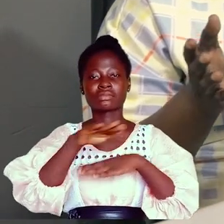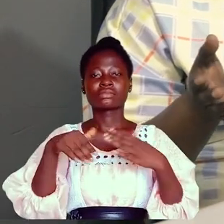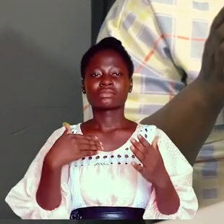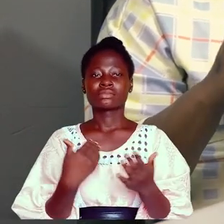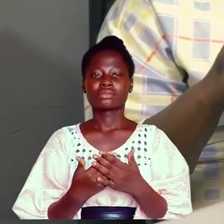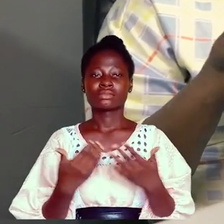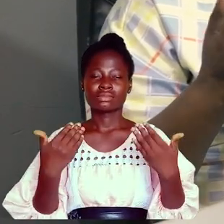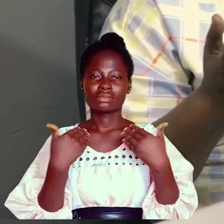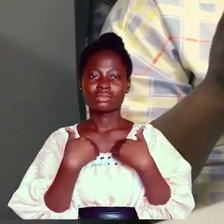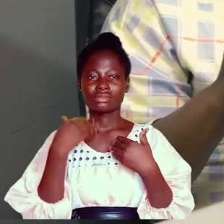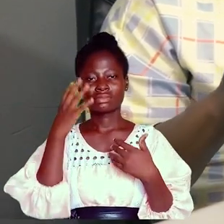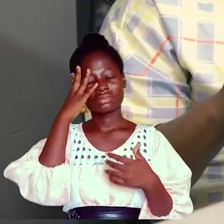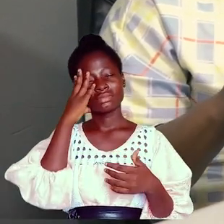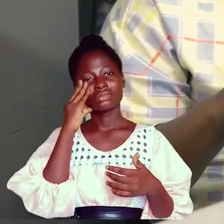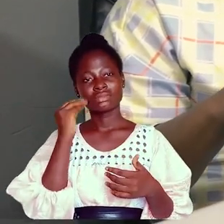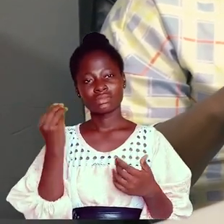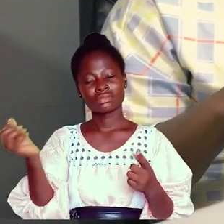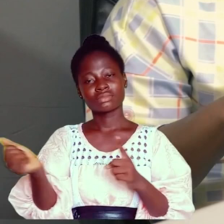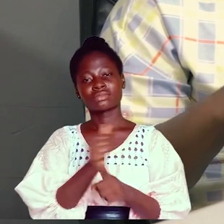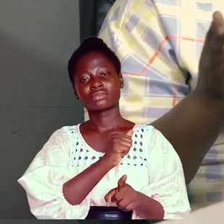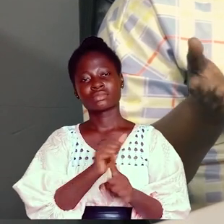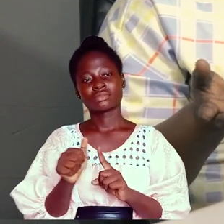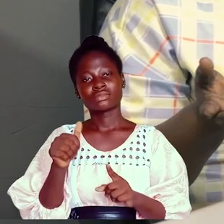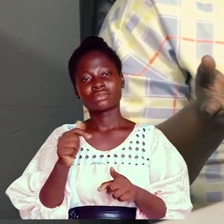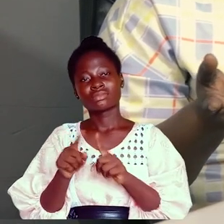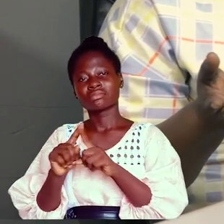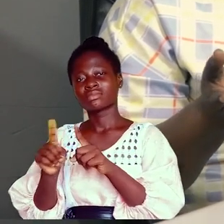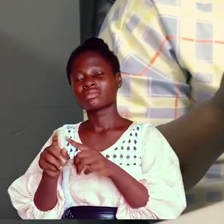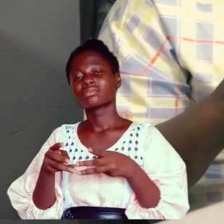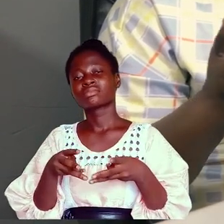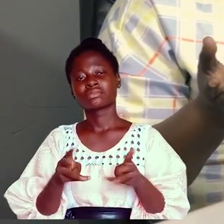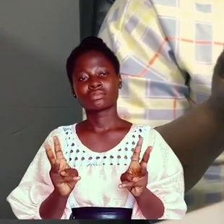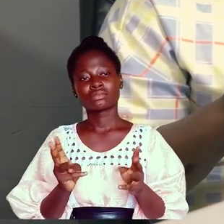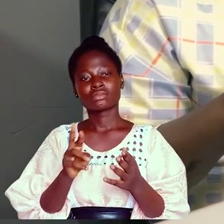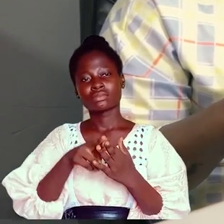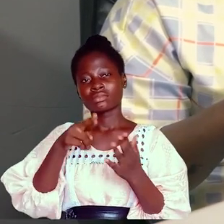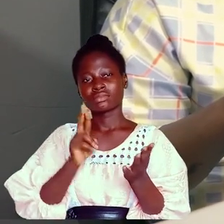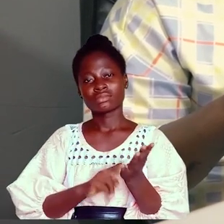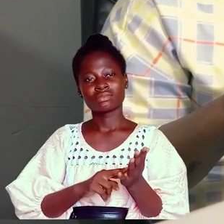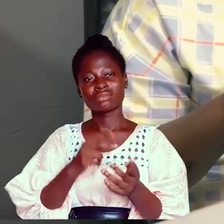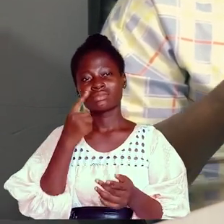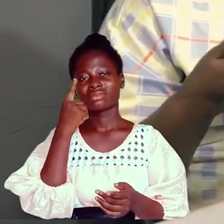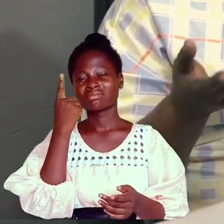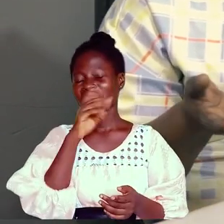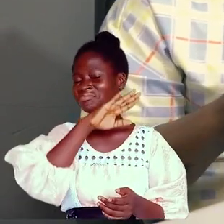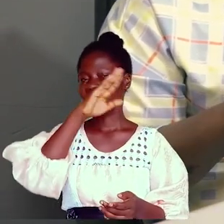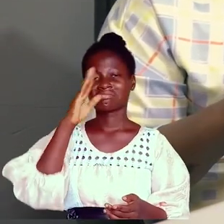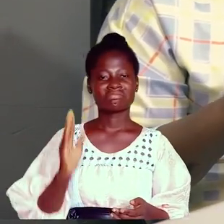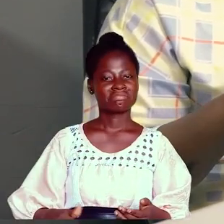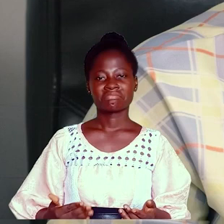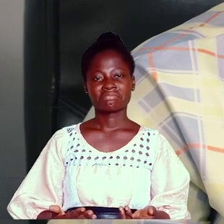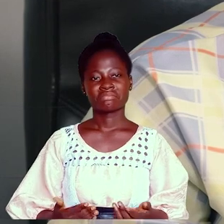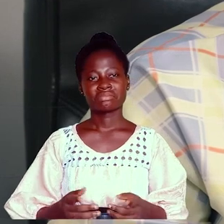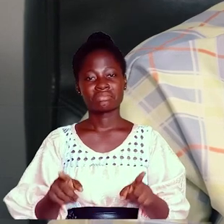all of them had faced or experienced abuse in one way or the other, but none of them had reported the